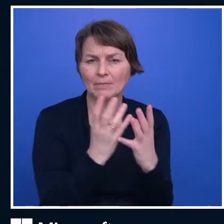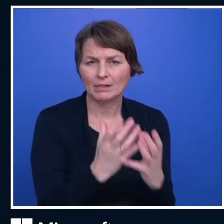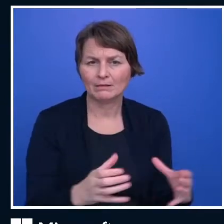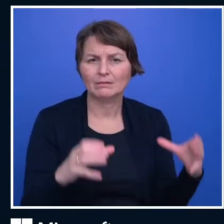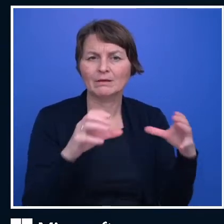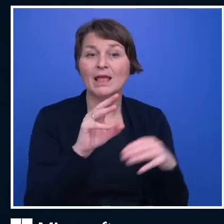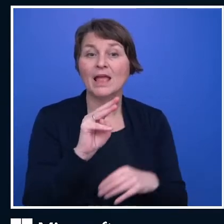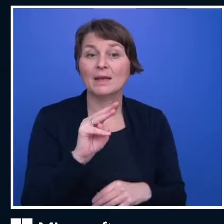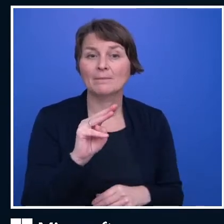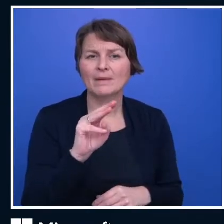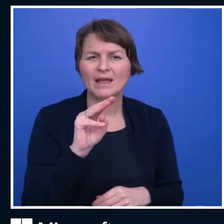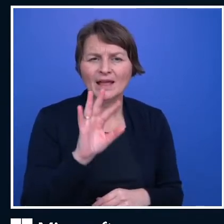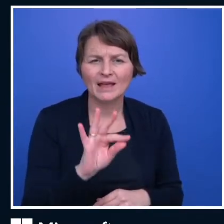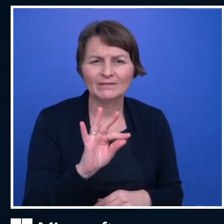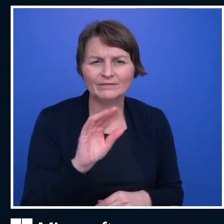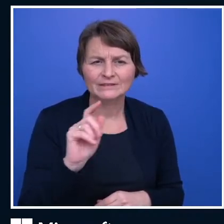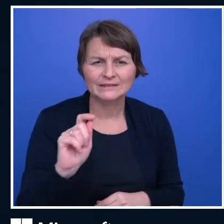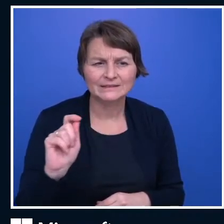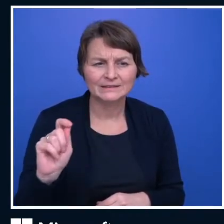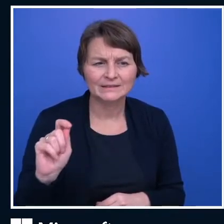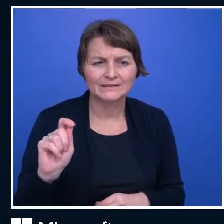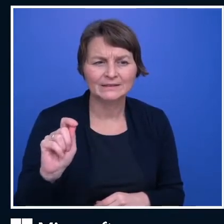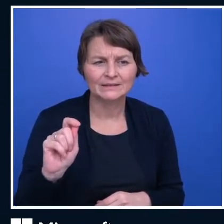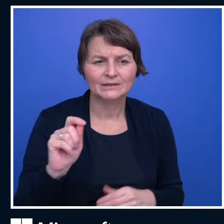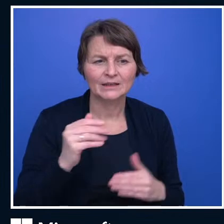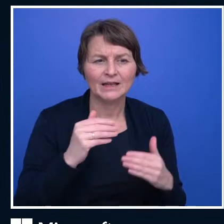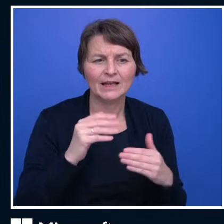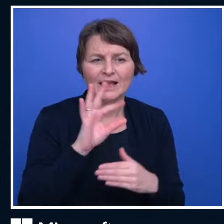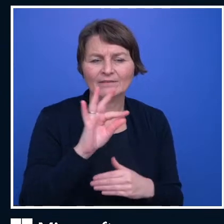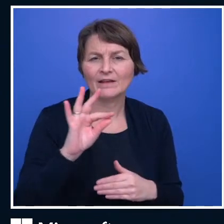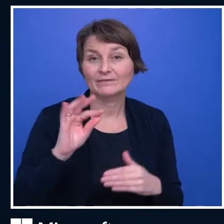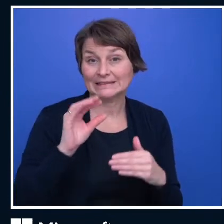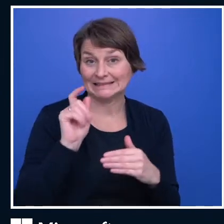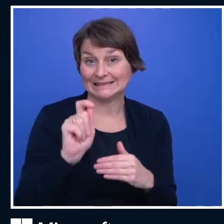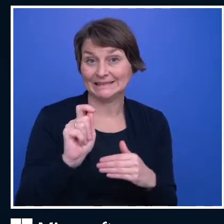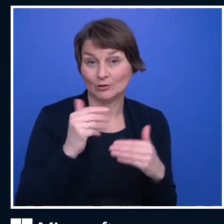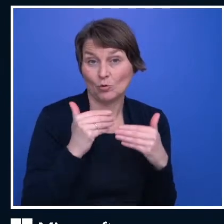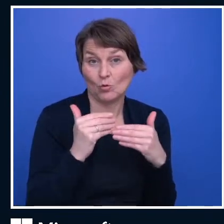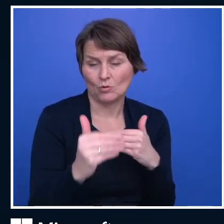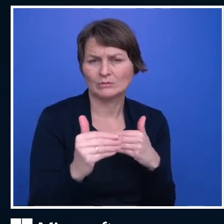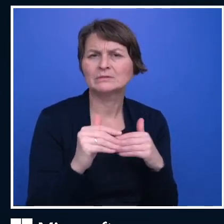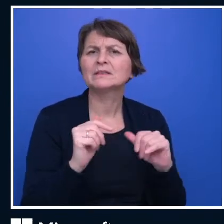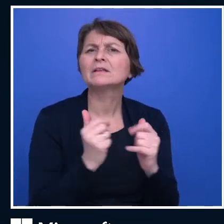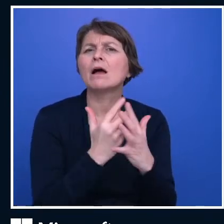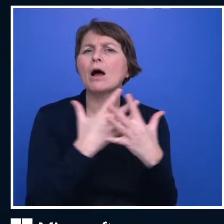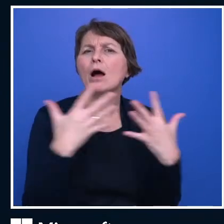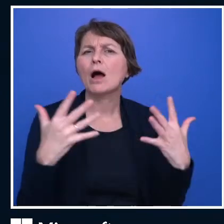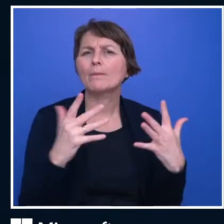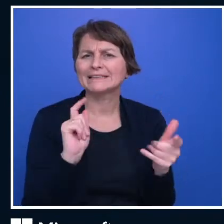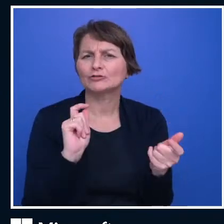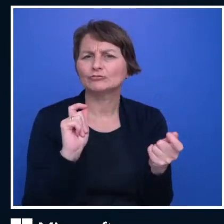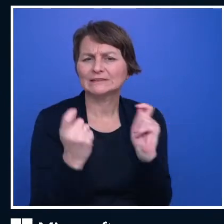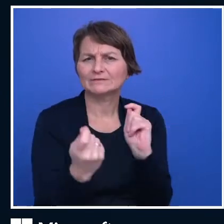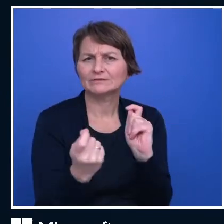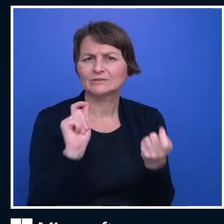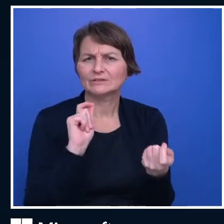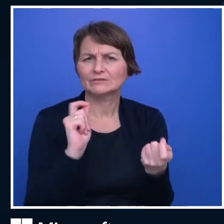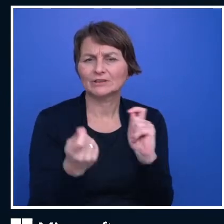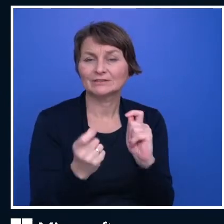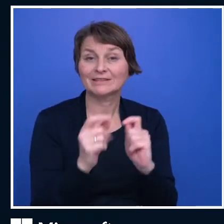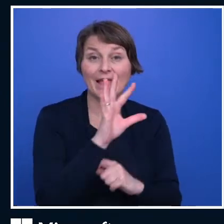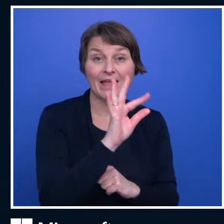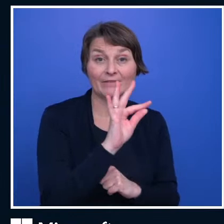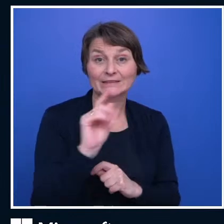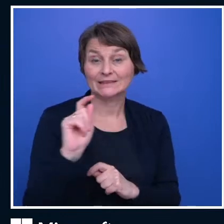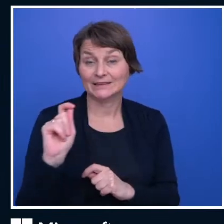And this is basically the amount of shift that the FFT window would be